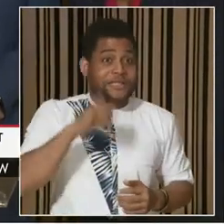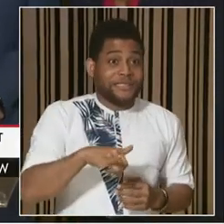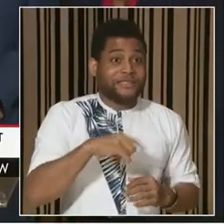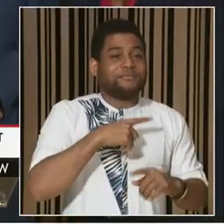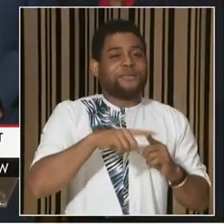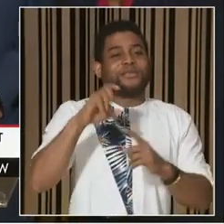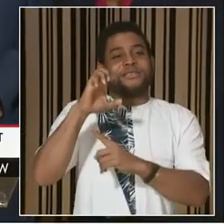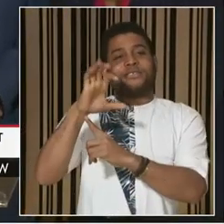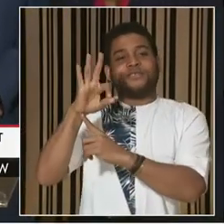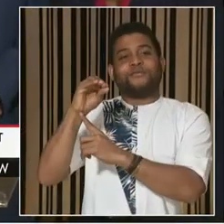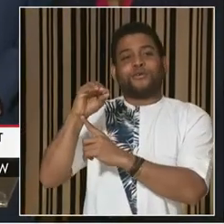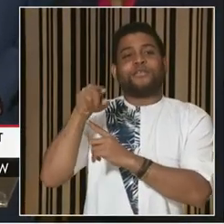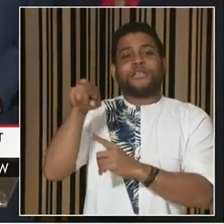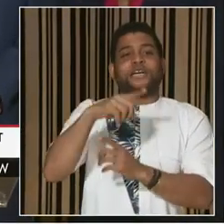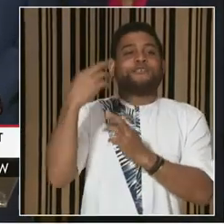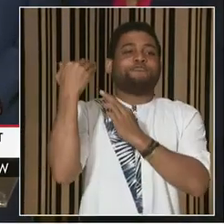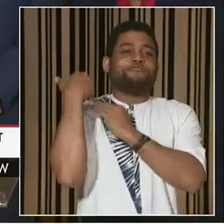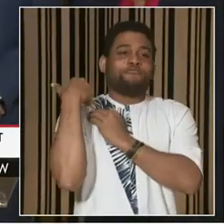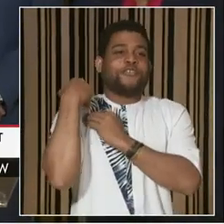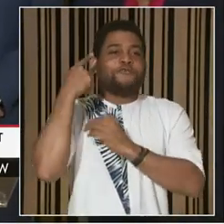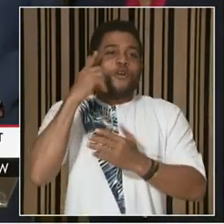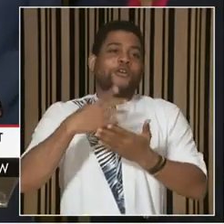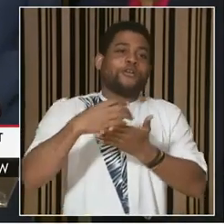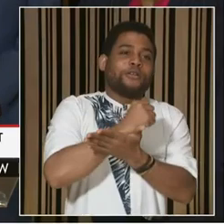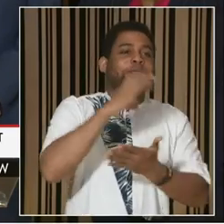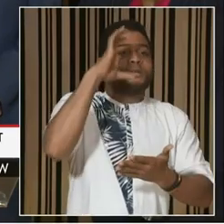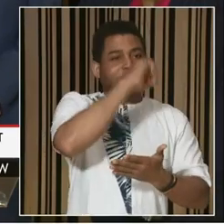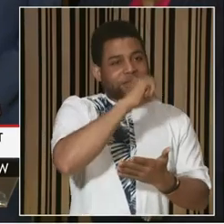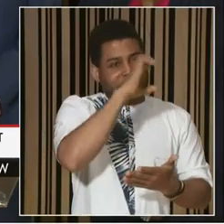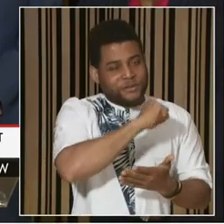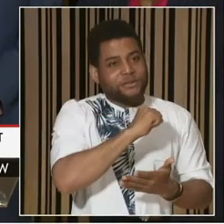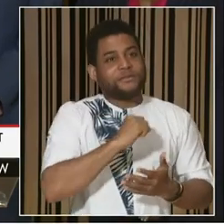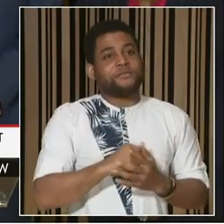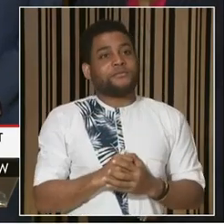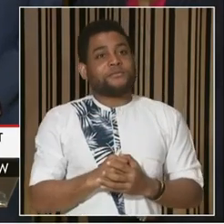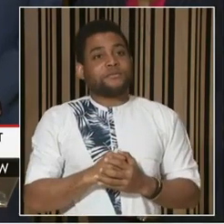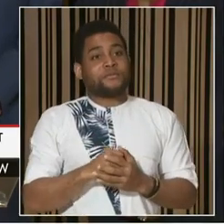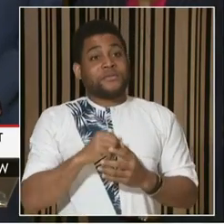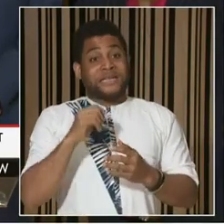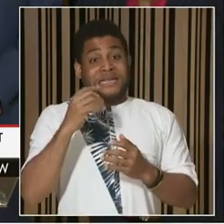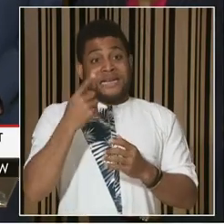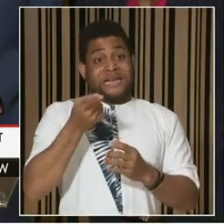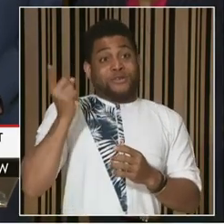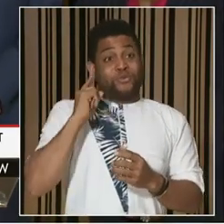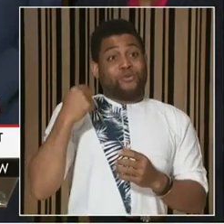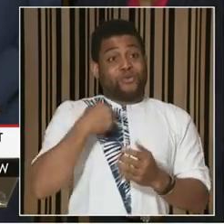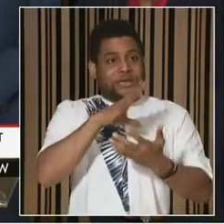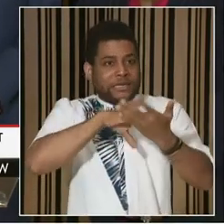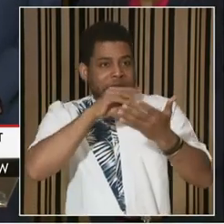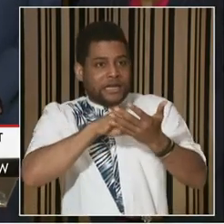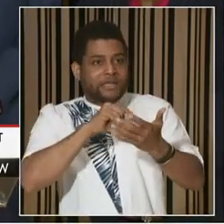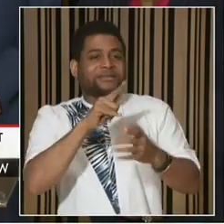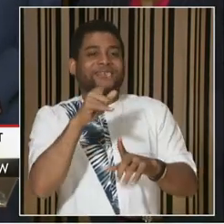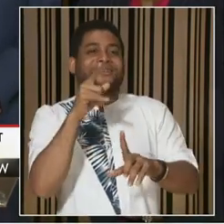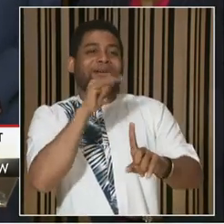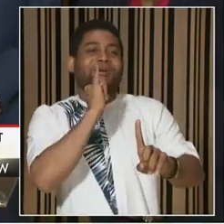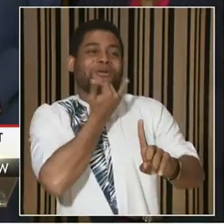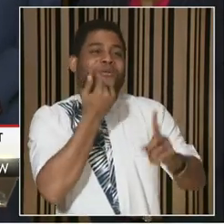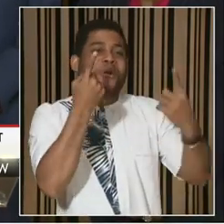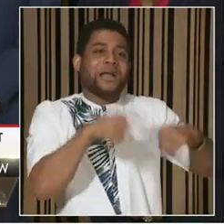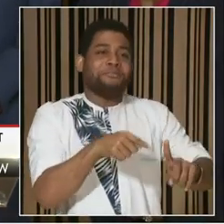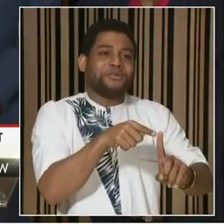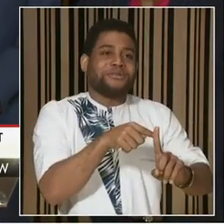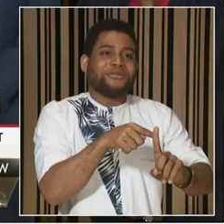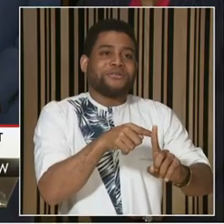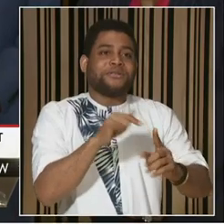revenue estimates. And we learned at the end of last week that there was an error, and that caused